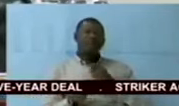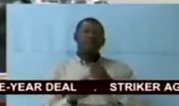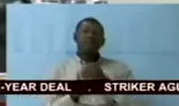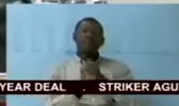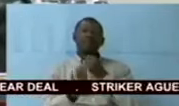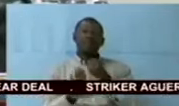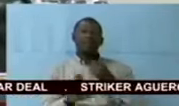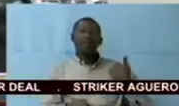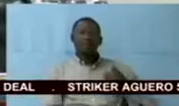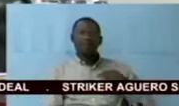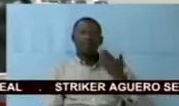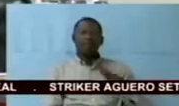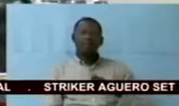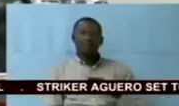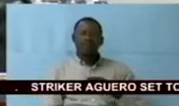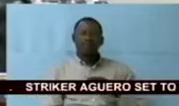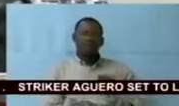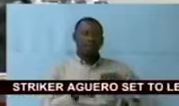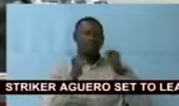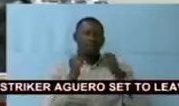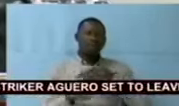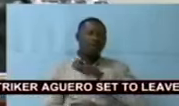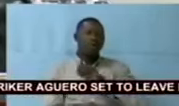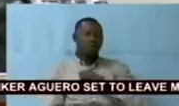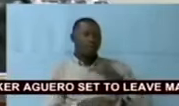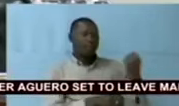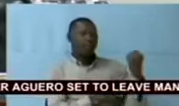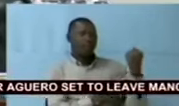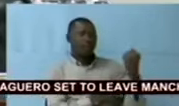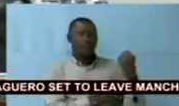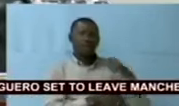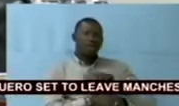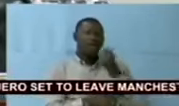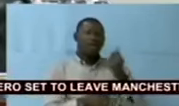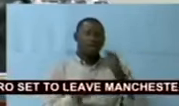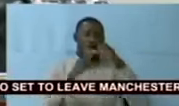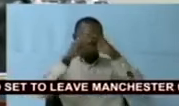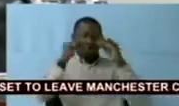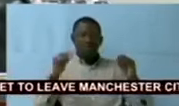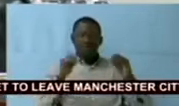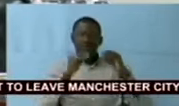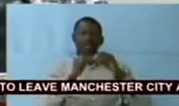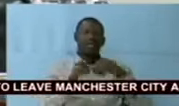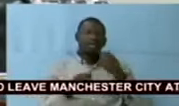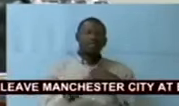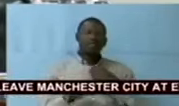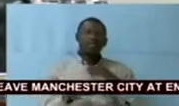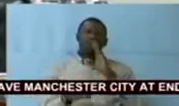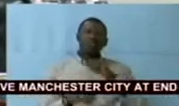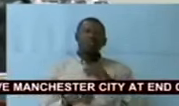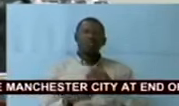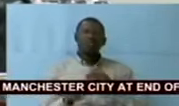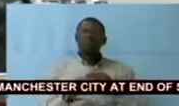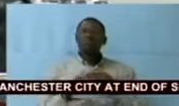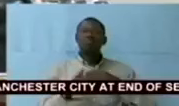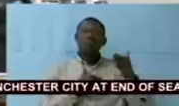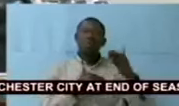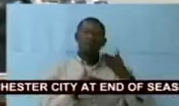preventing people from abusing their powers and offices and acting in excess.